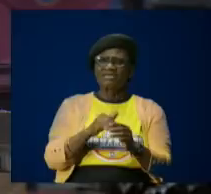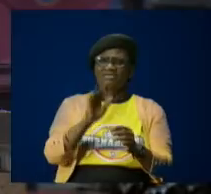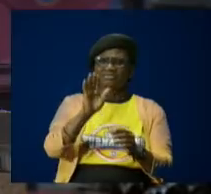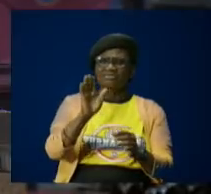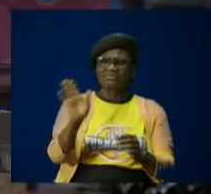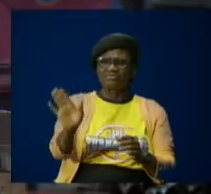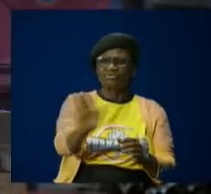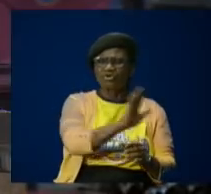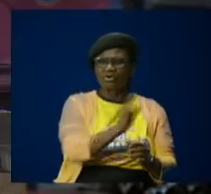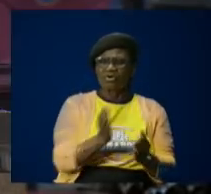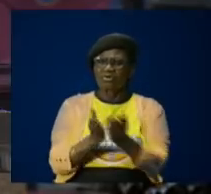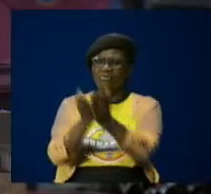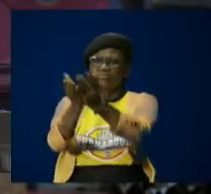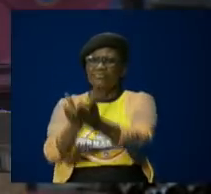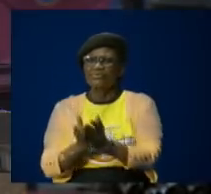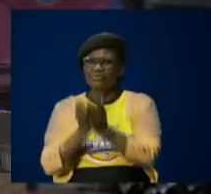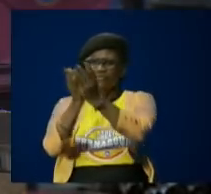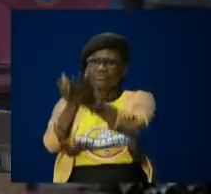may be shaken,